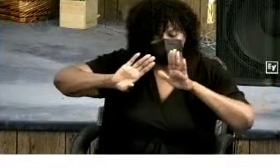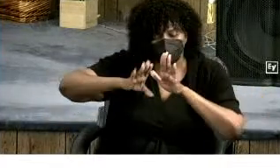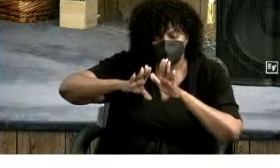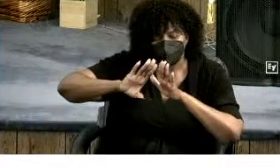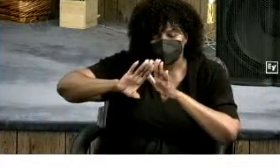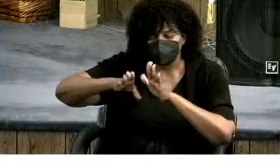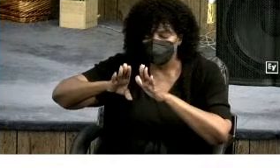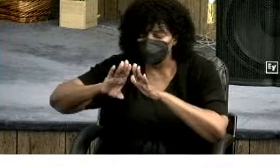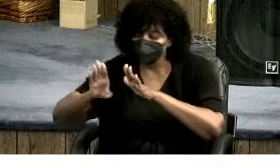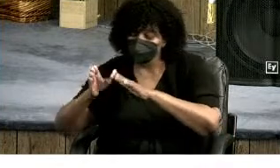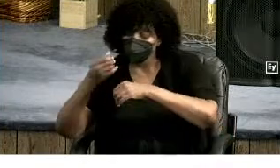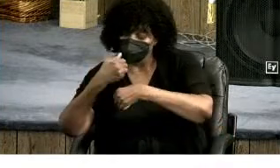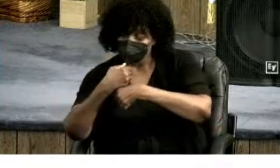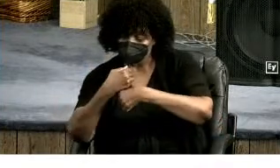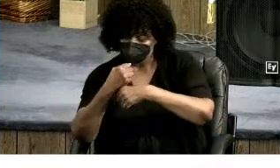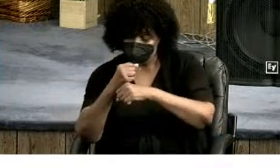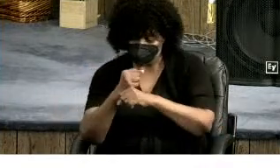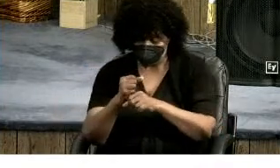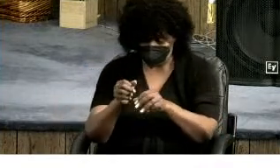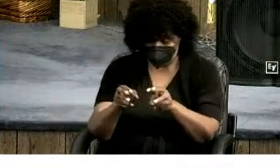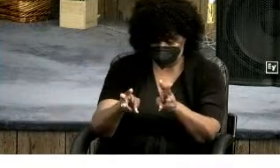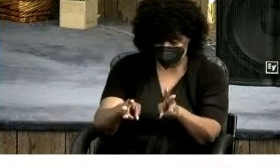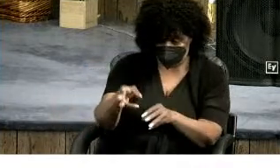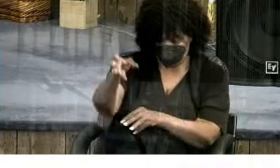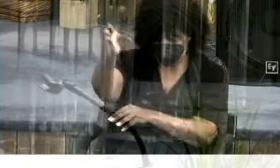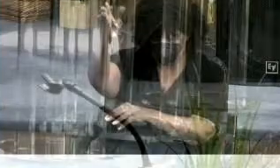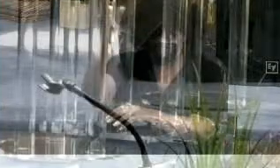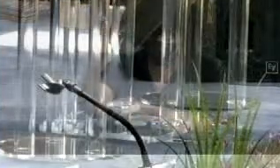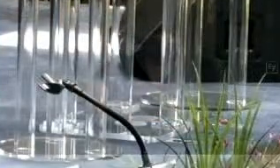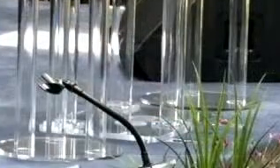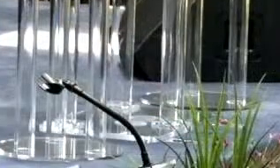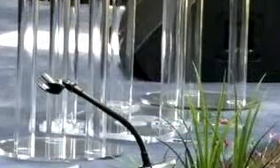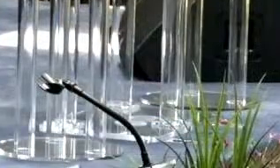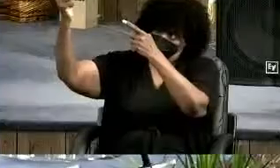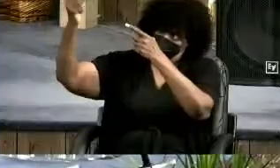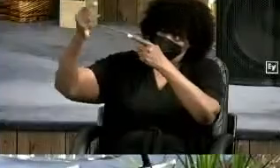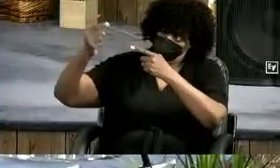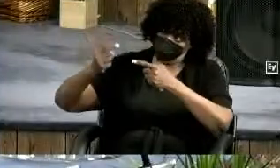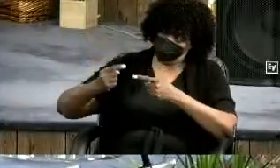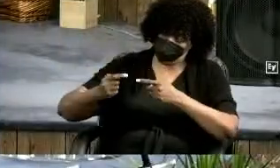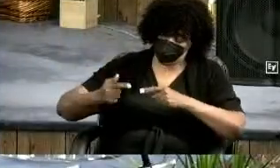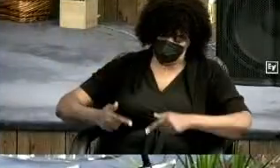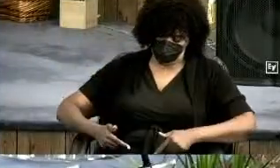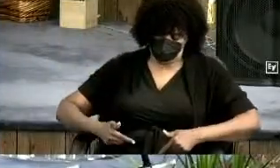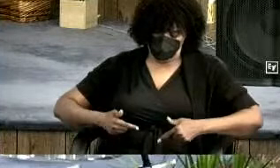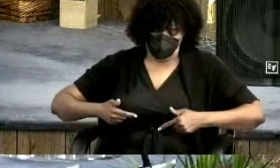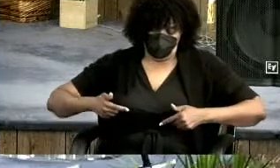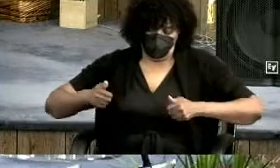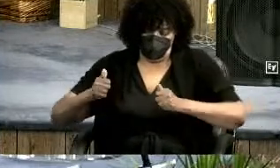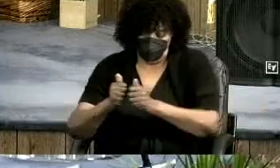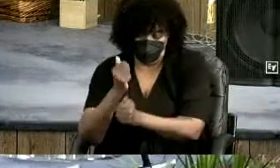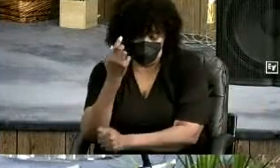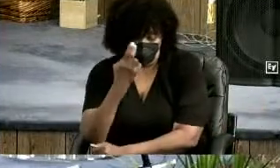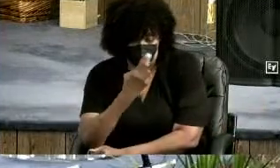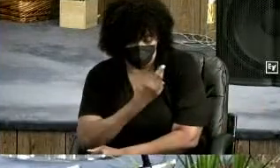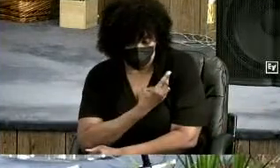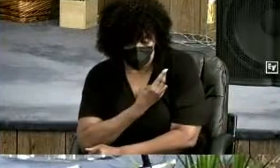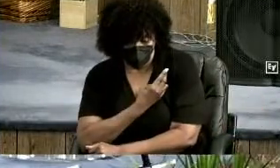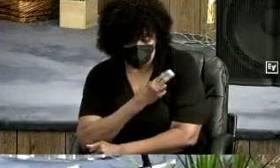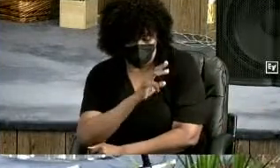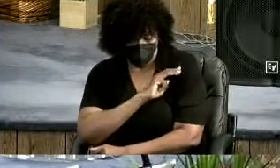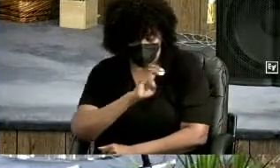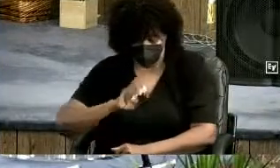He made a way. God came down to dwell among us. They called him Emmanuel because he was